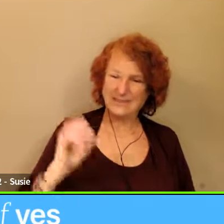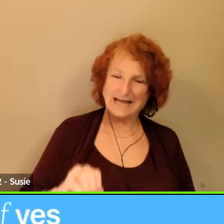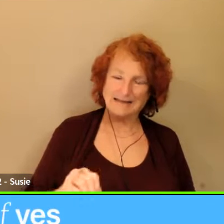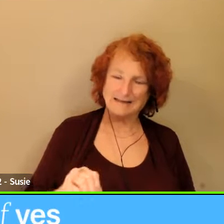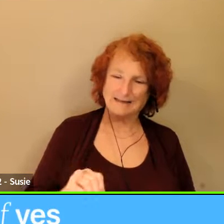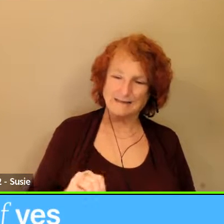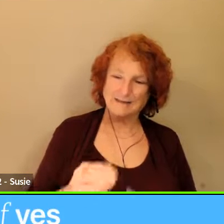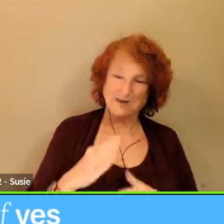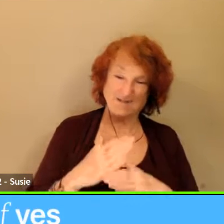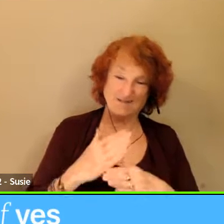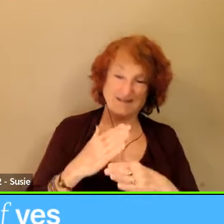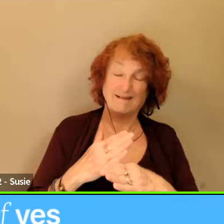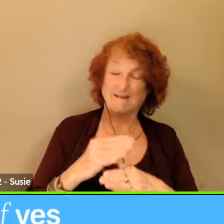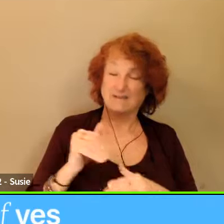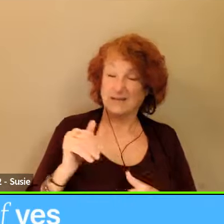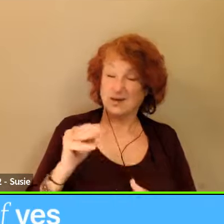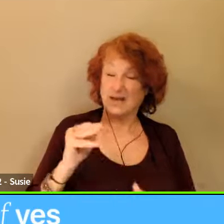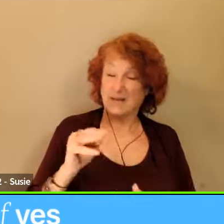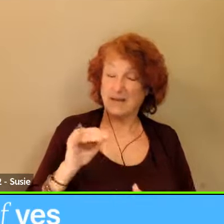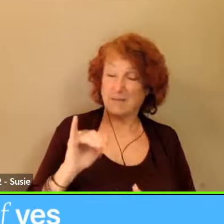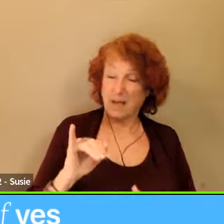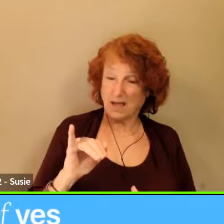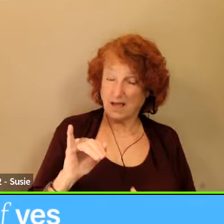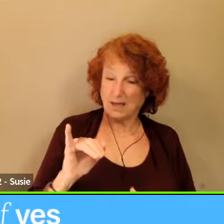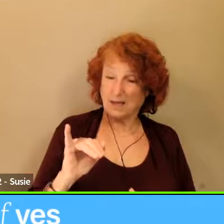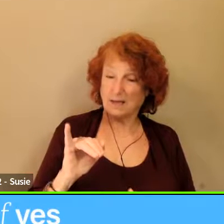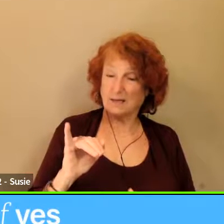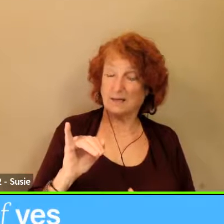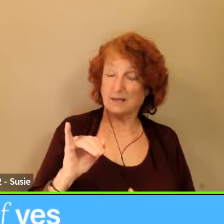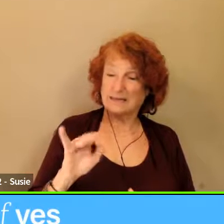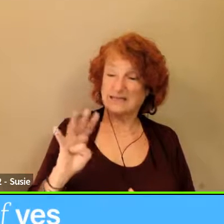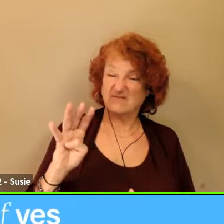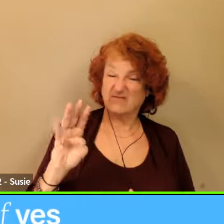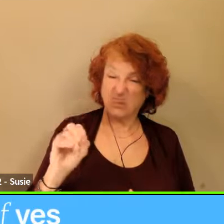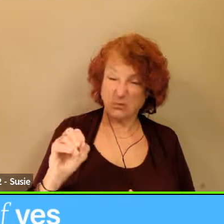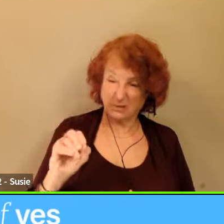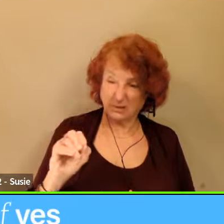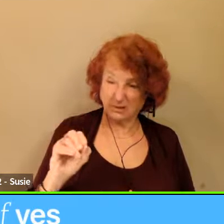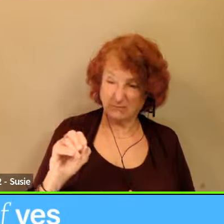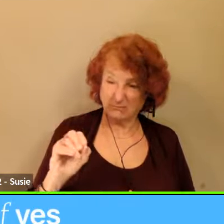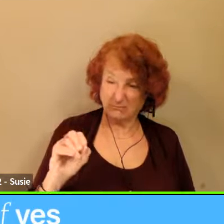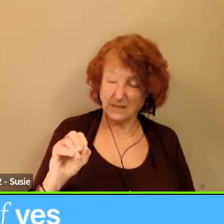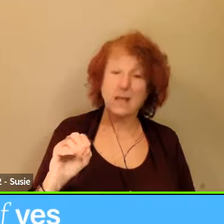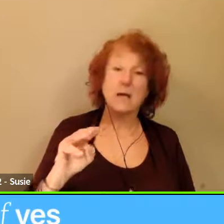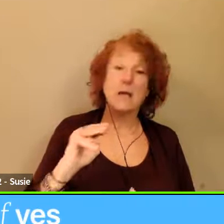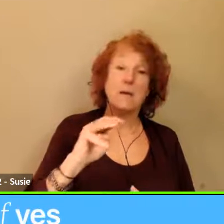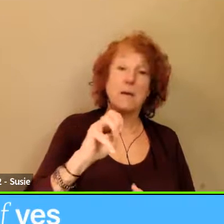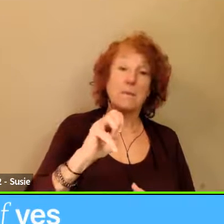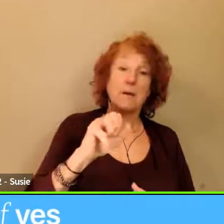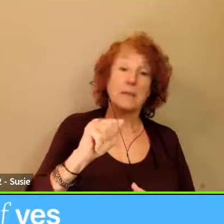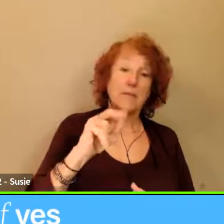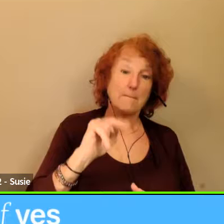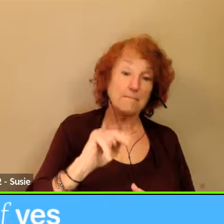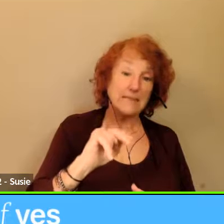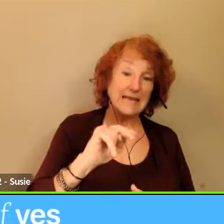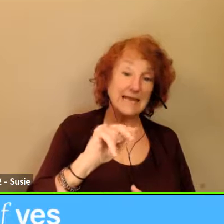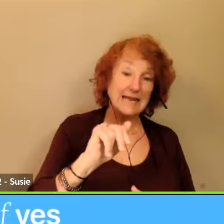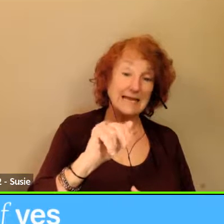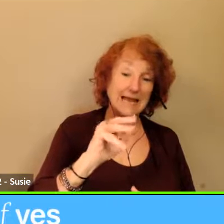have an average AMI of 40, but you have a mean AMI of